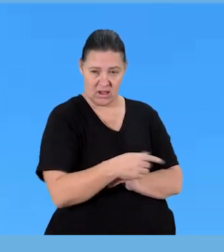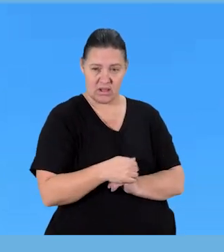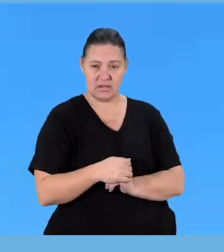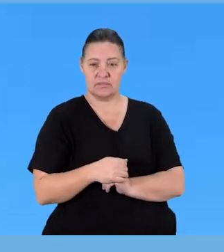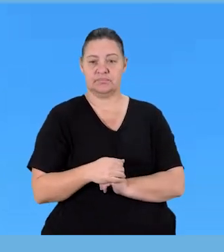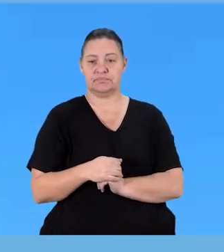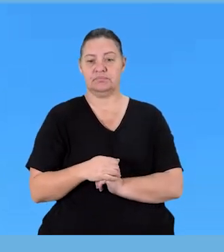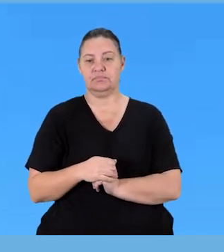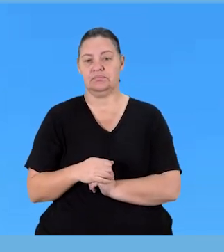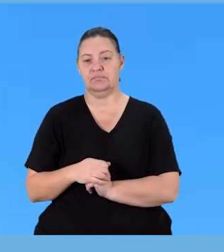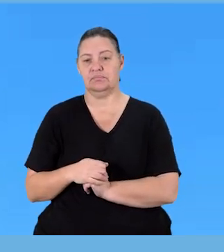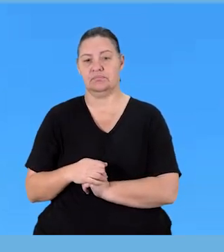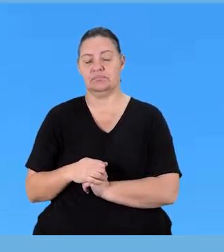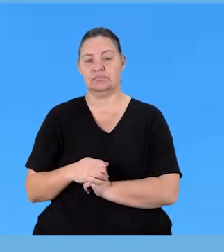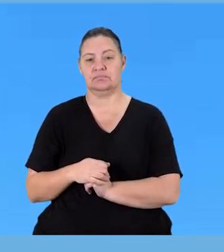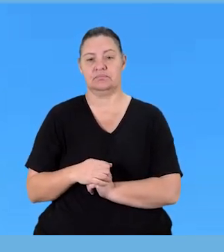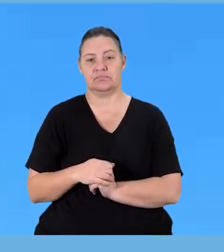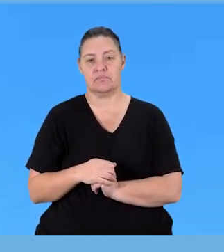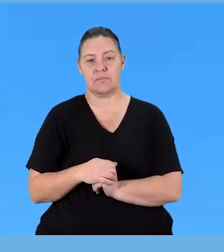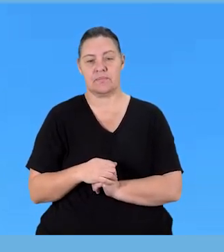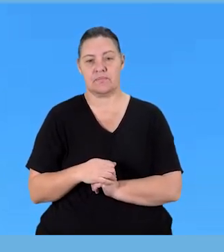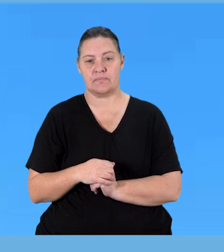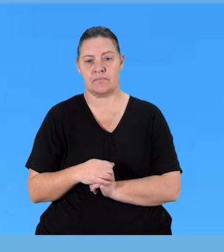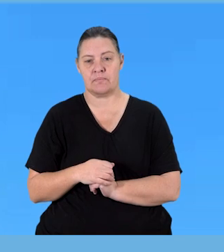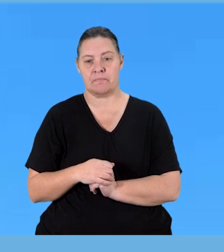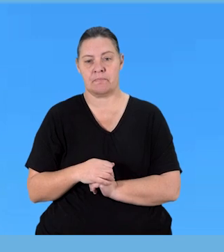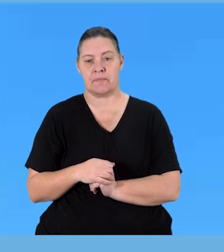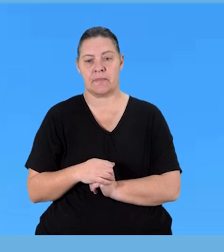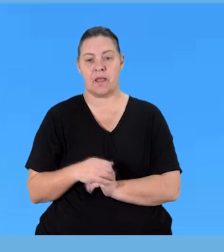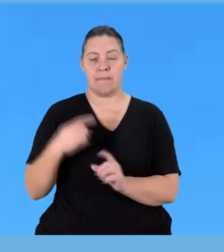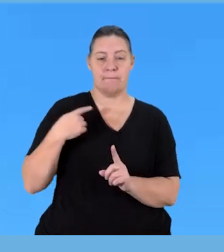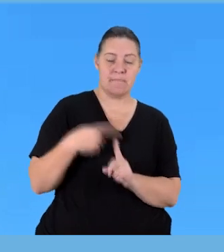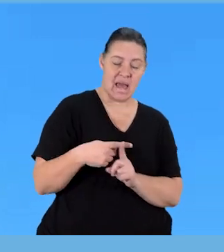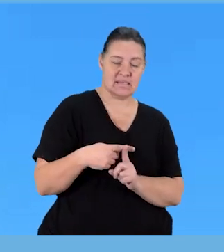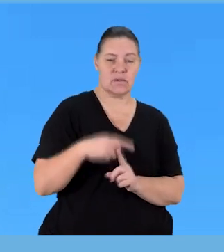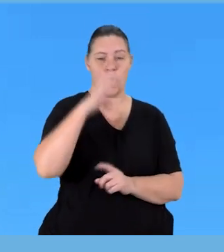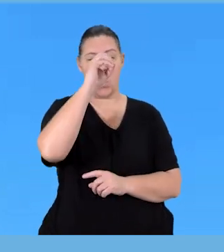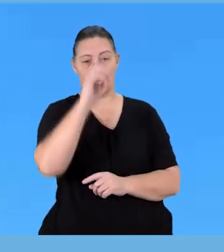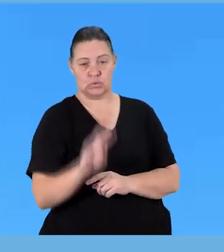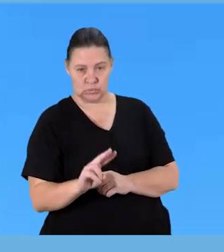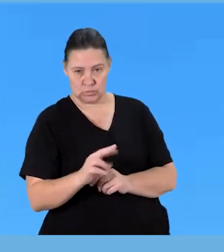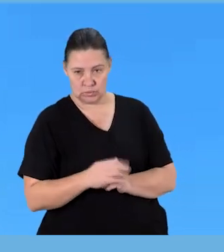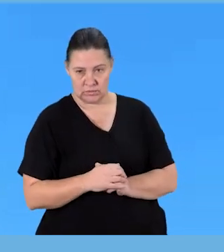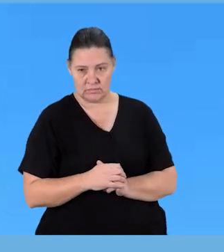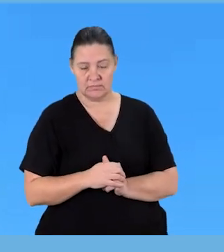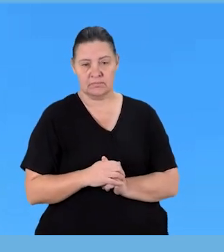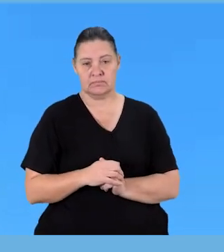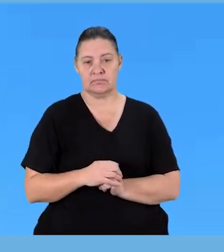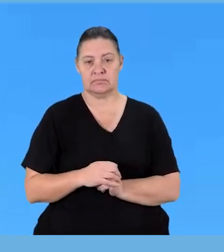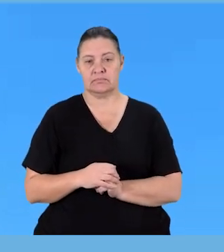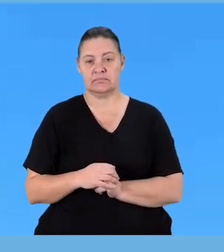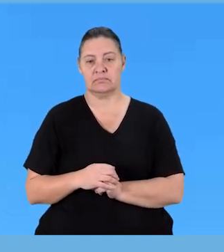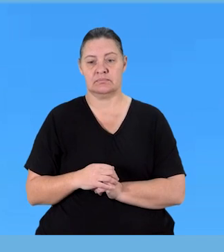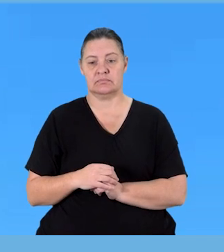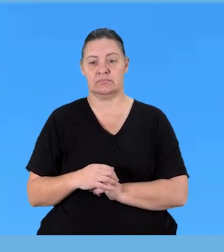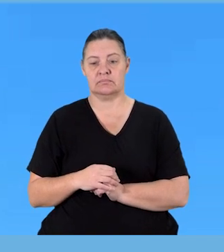capital letter M and small letter g. So it's going to be Mg plus oxygen. Remember, oxygen is a diatomic molecule. It